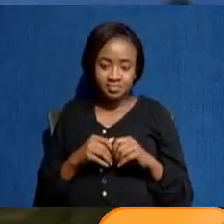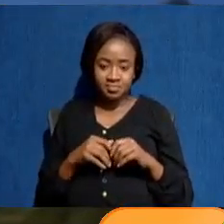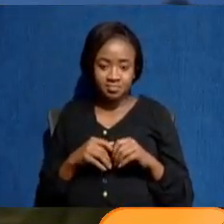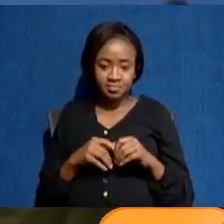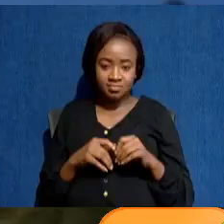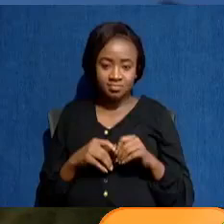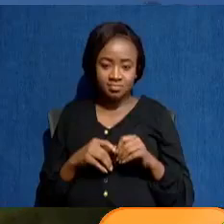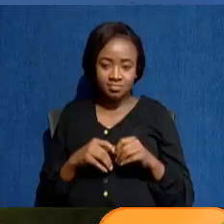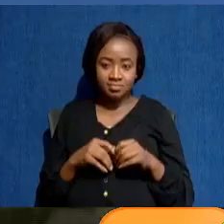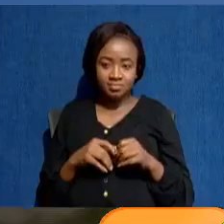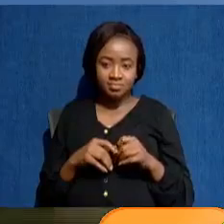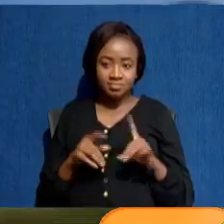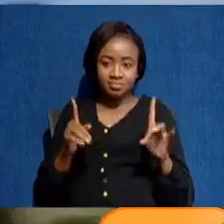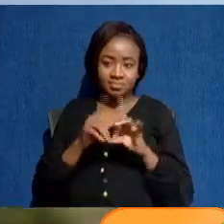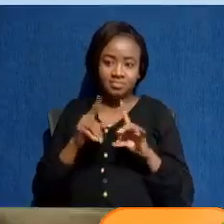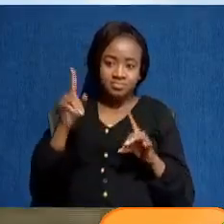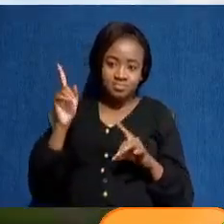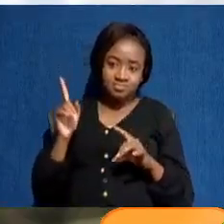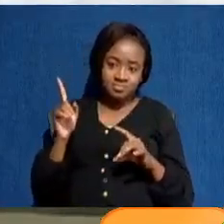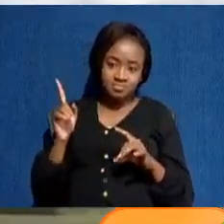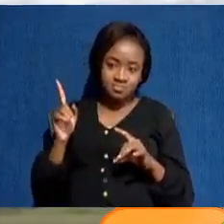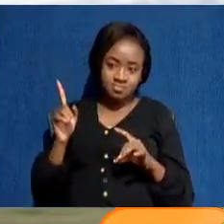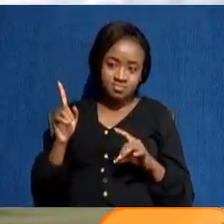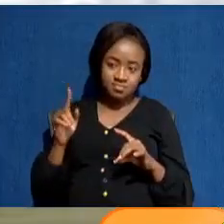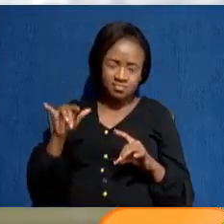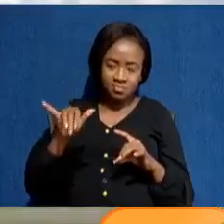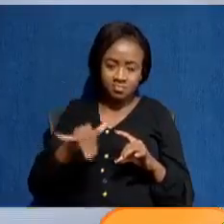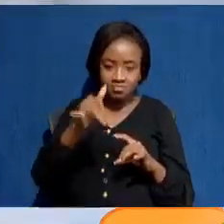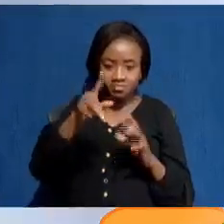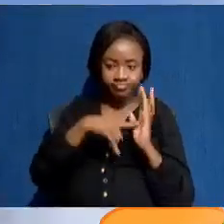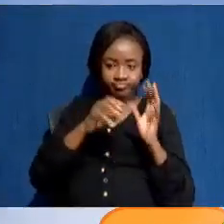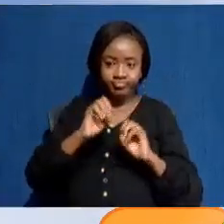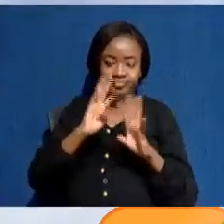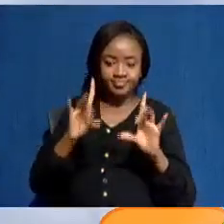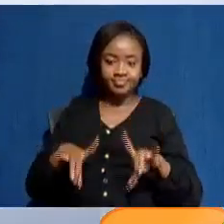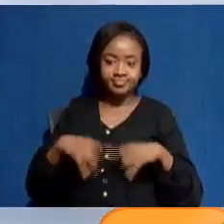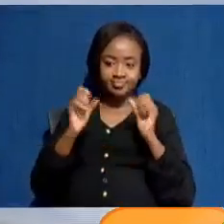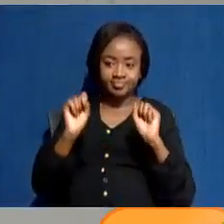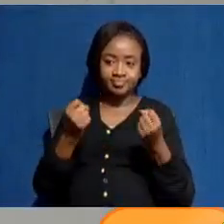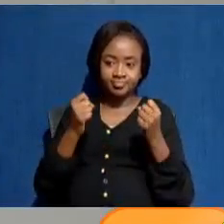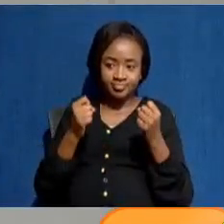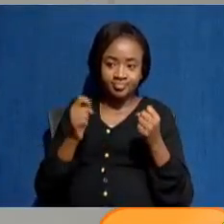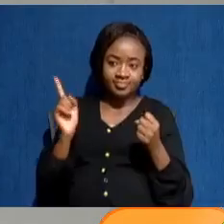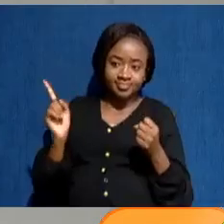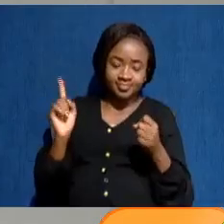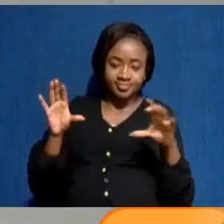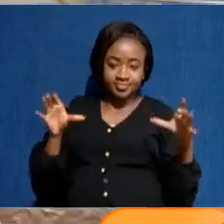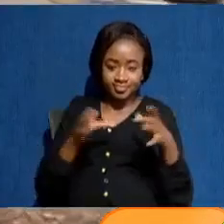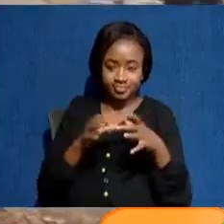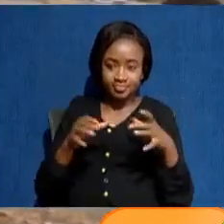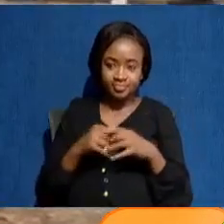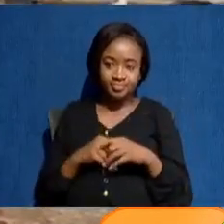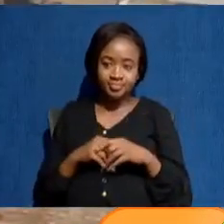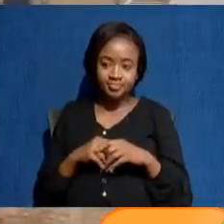Each takeoff could save a life, each landing, prove that one already has. Welcome to Zipline's drone port at